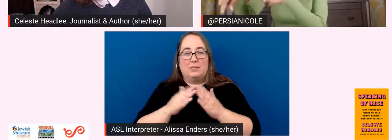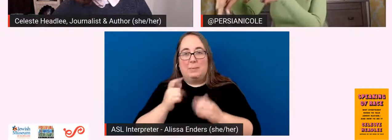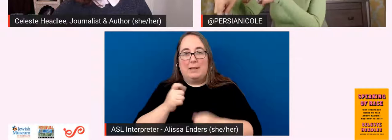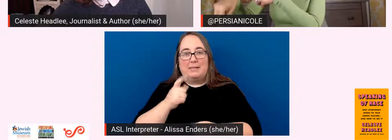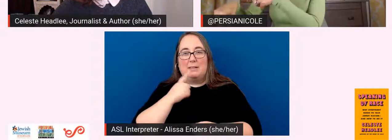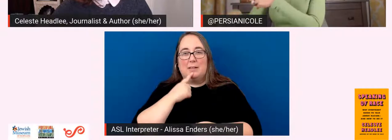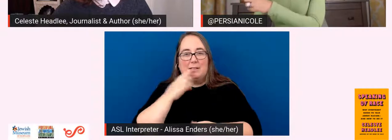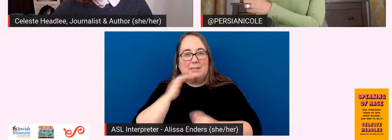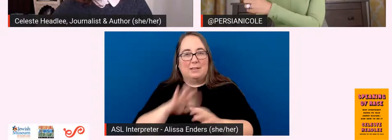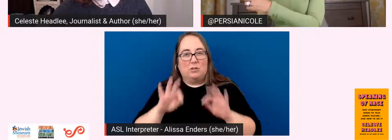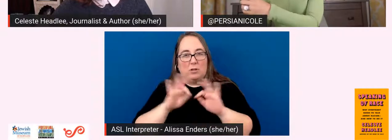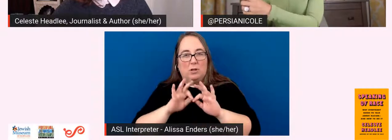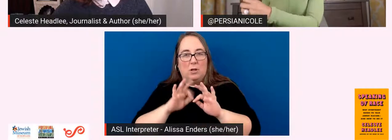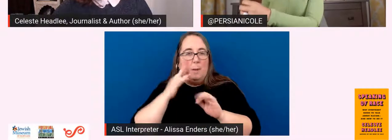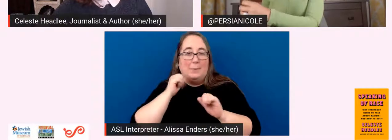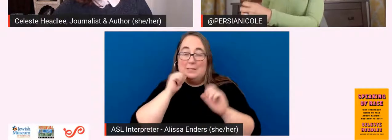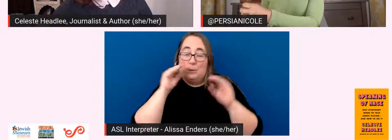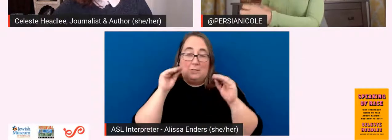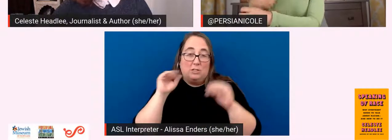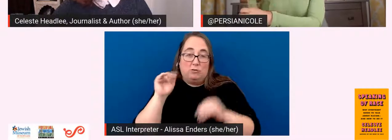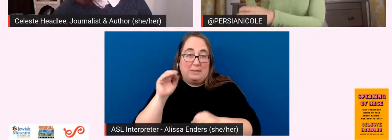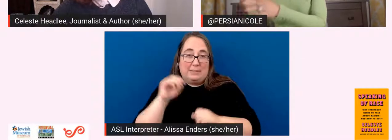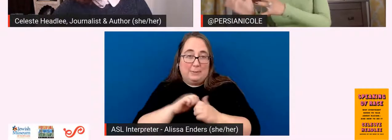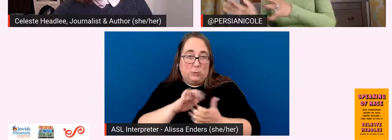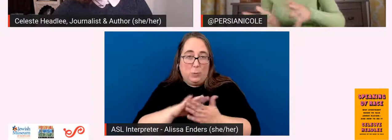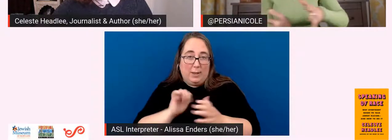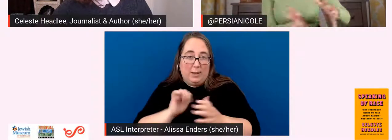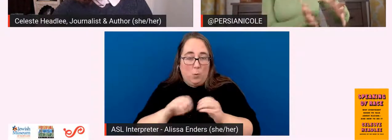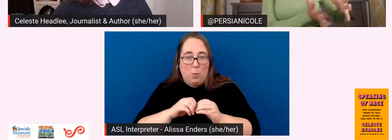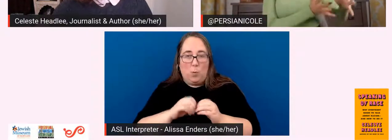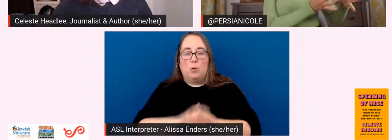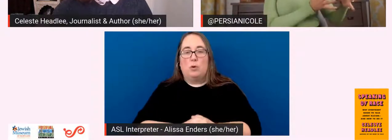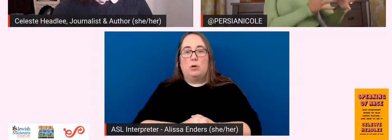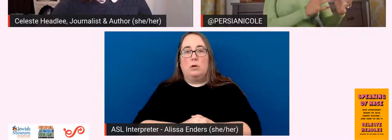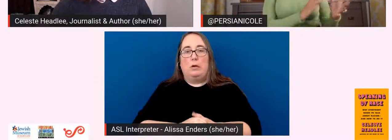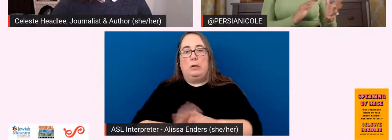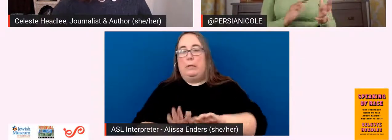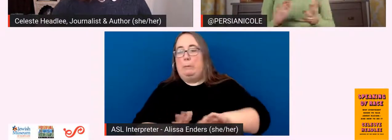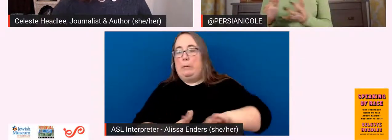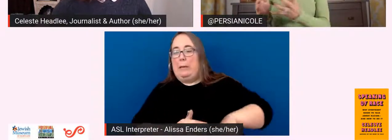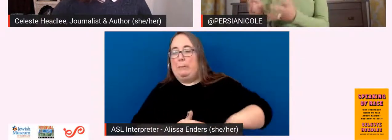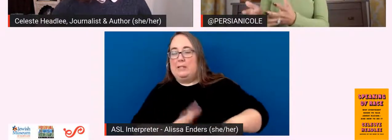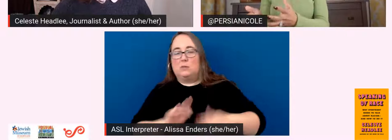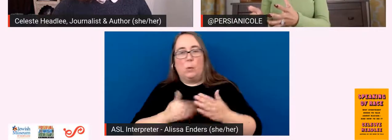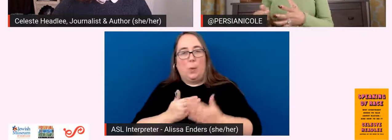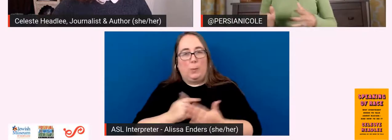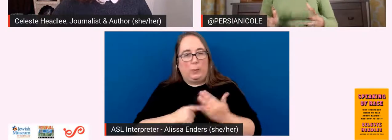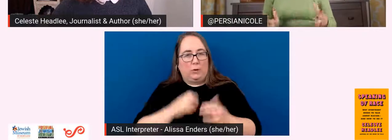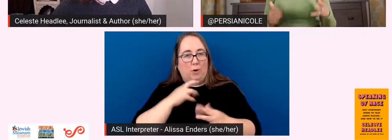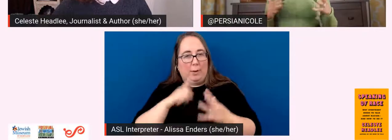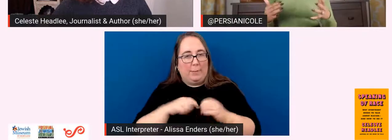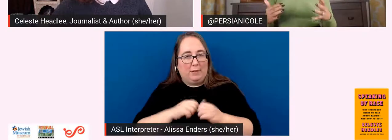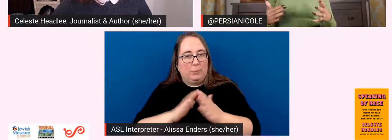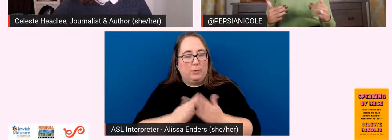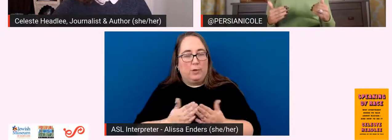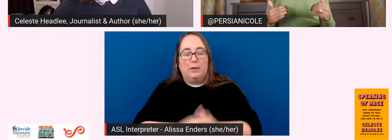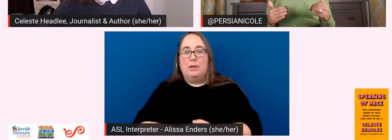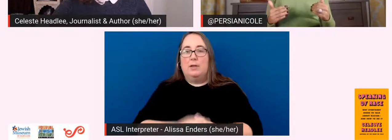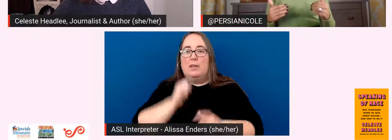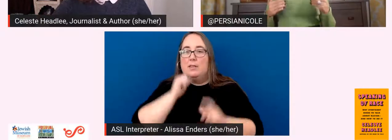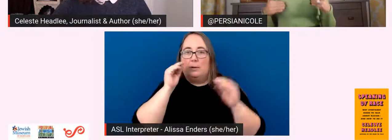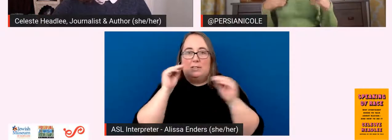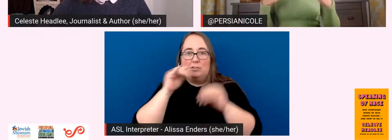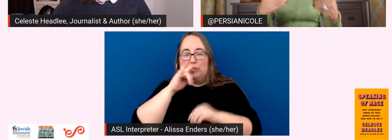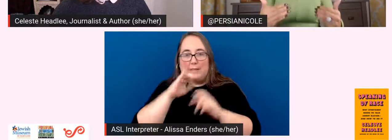because, you know, they don't teach racism in school anymore. Like, you know, they bypass all of these things that you're talking about in your book. They don't teach kids how